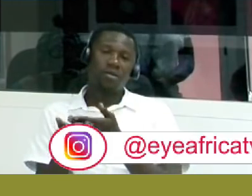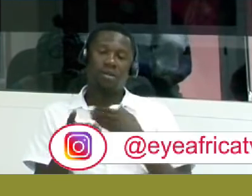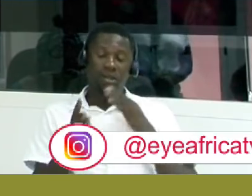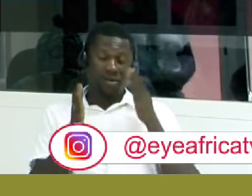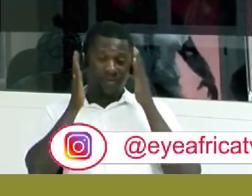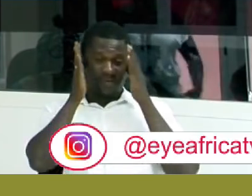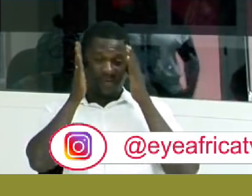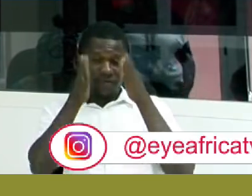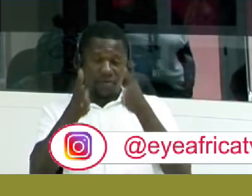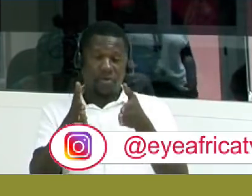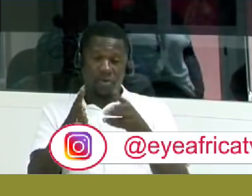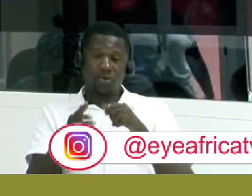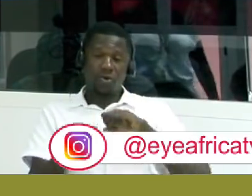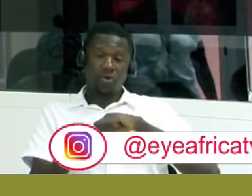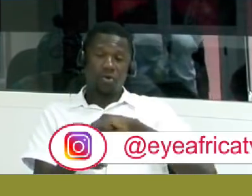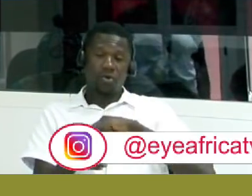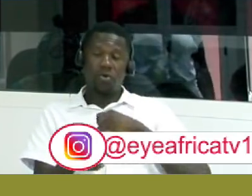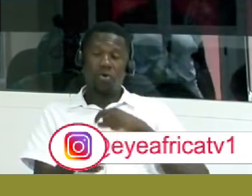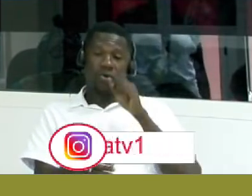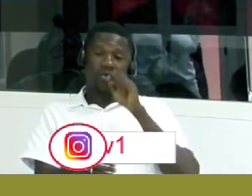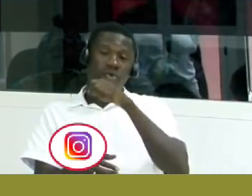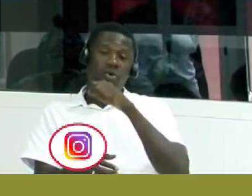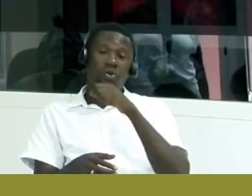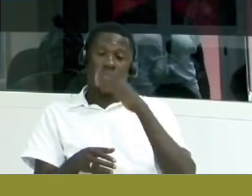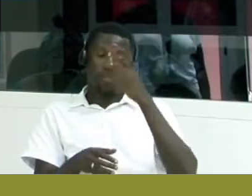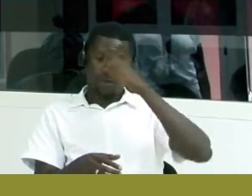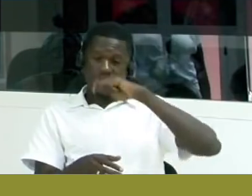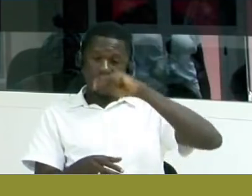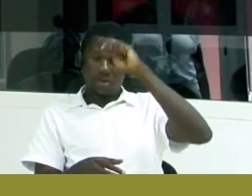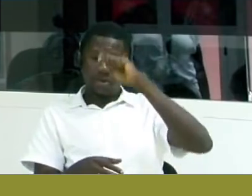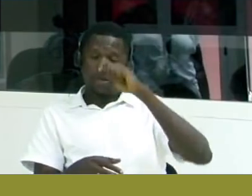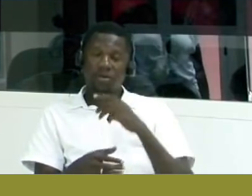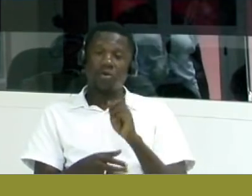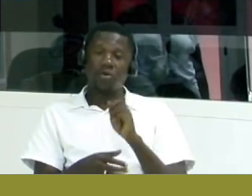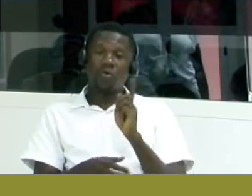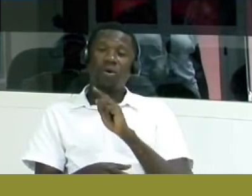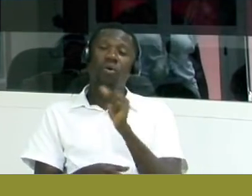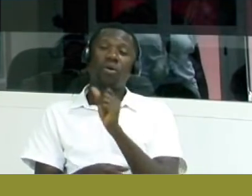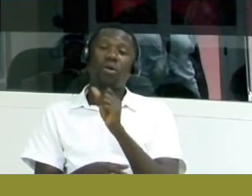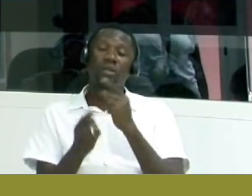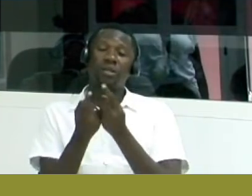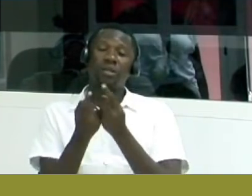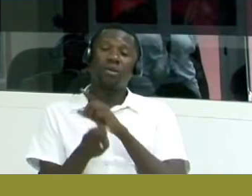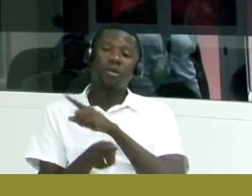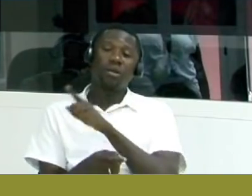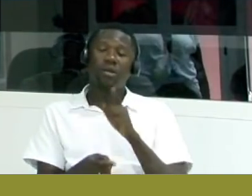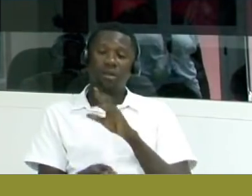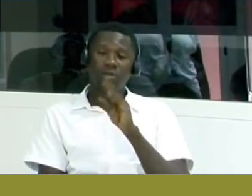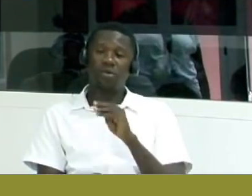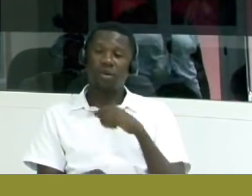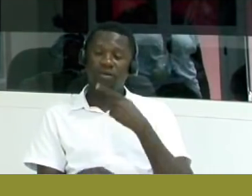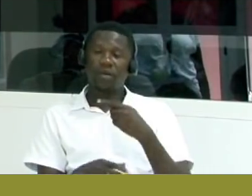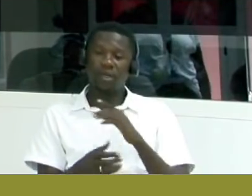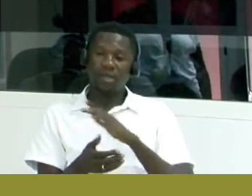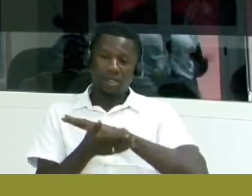let's focus on your forces, the police. What else were they doing after they cleared Westfield?